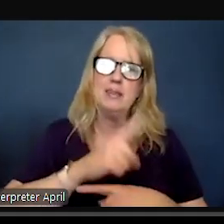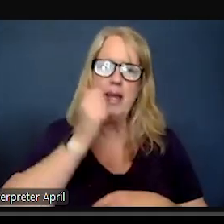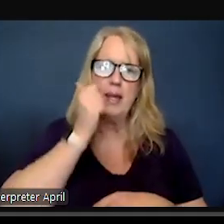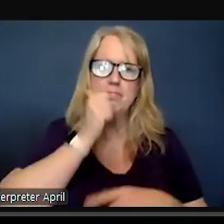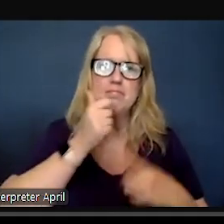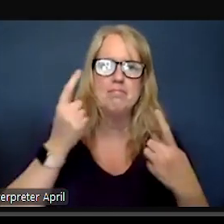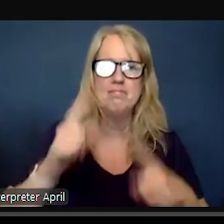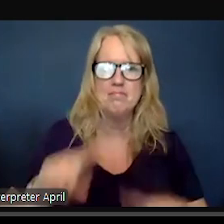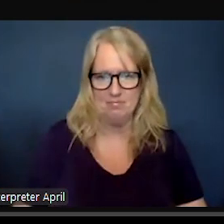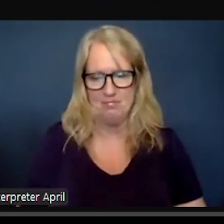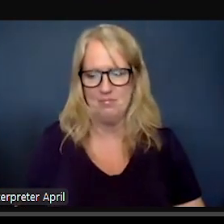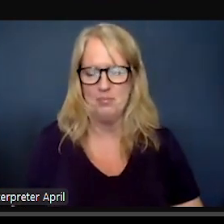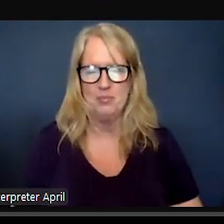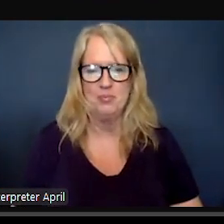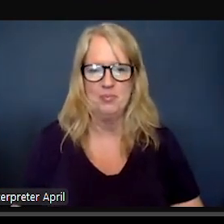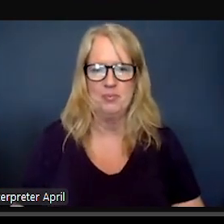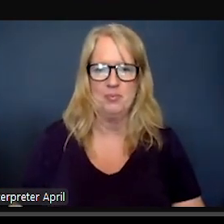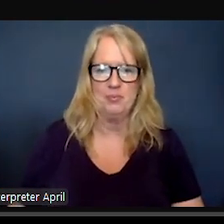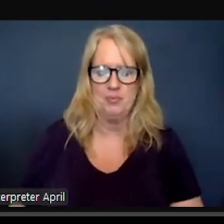All right.